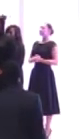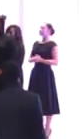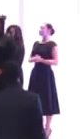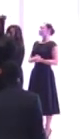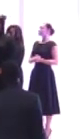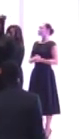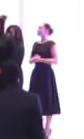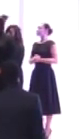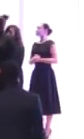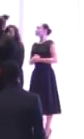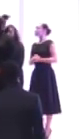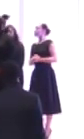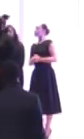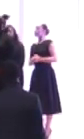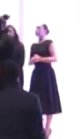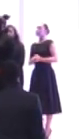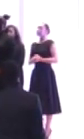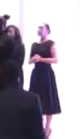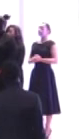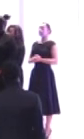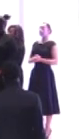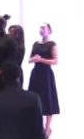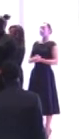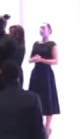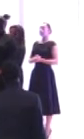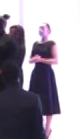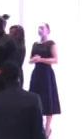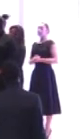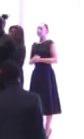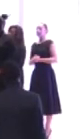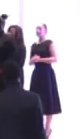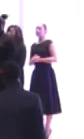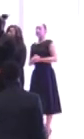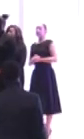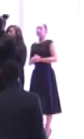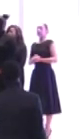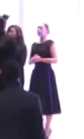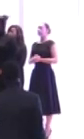heaven ring with the